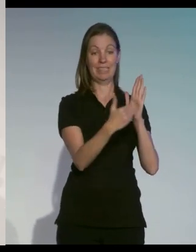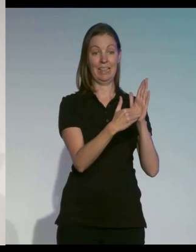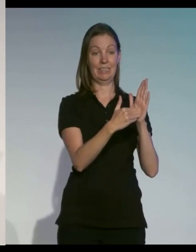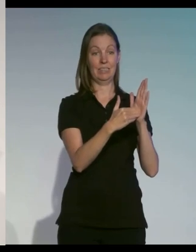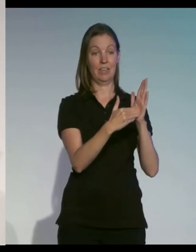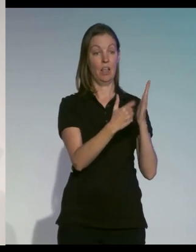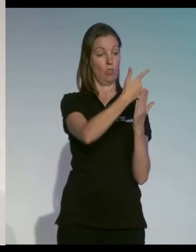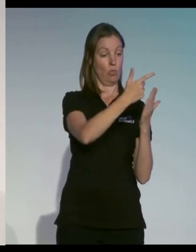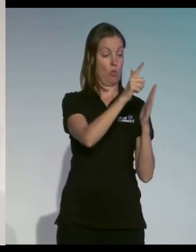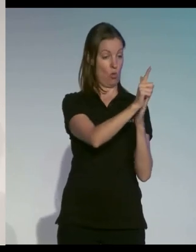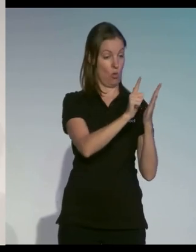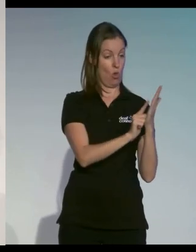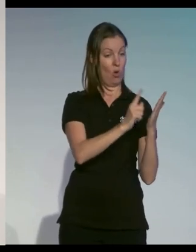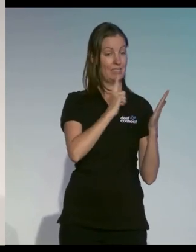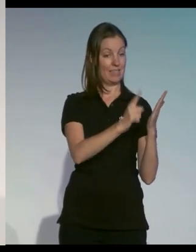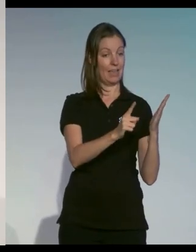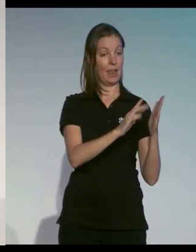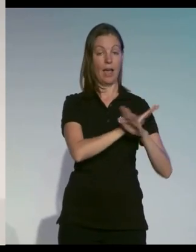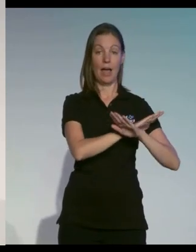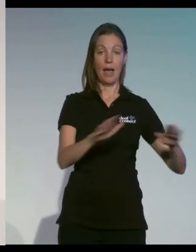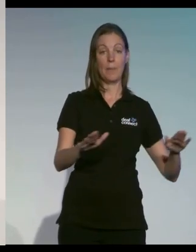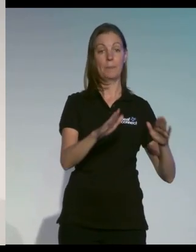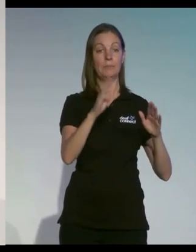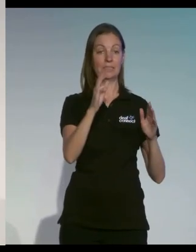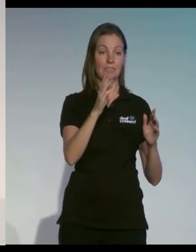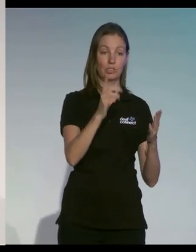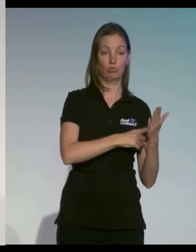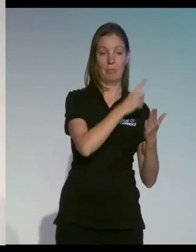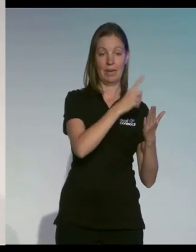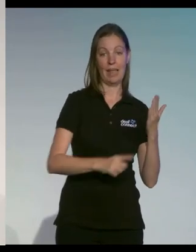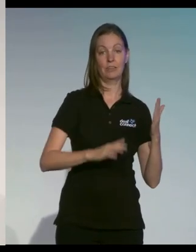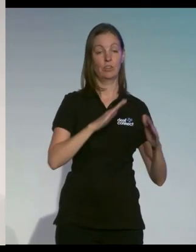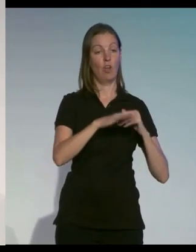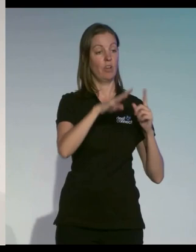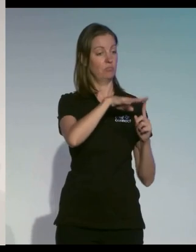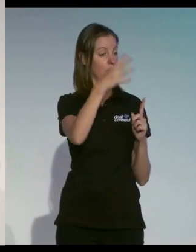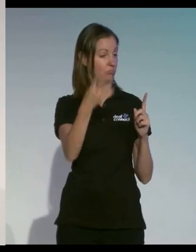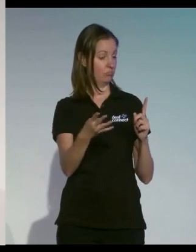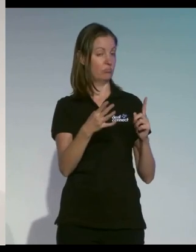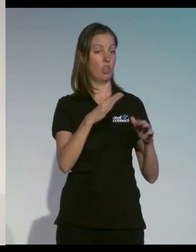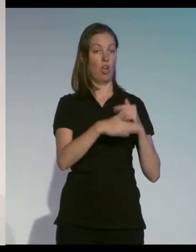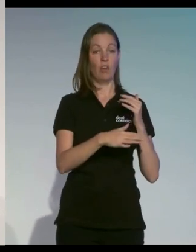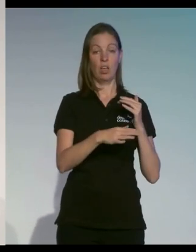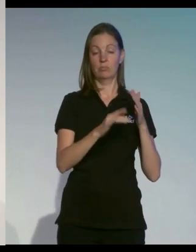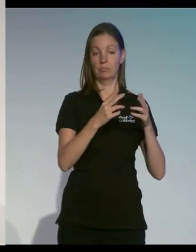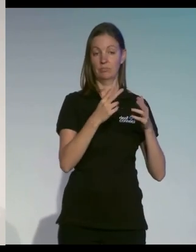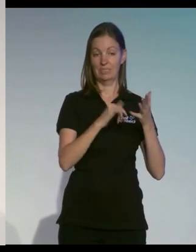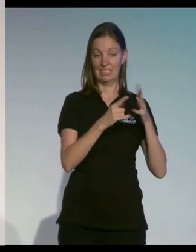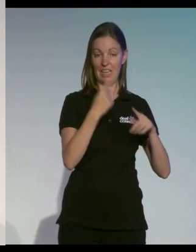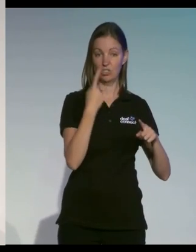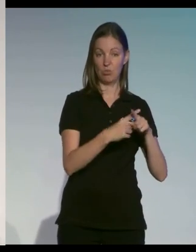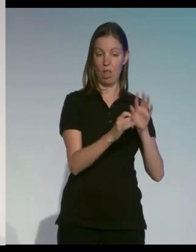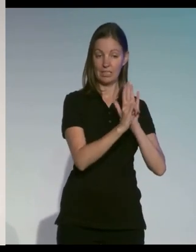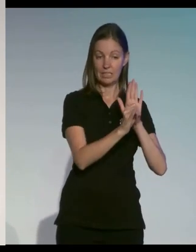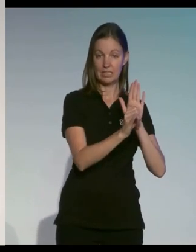had anti-discrimination laws that included sexual orientation, gender identity. And so on the books, it looked like